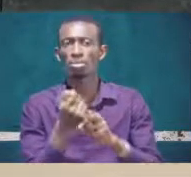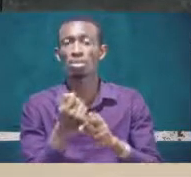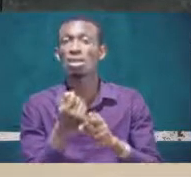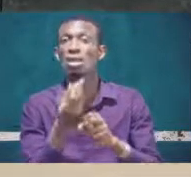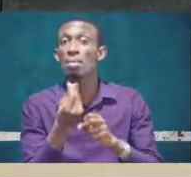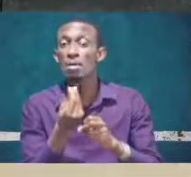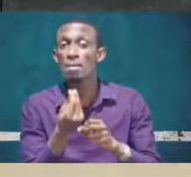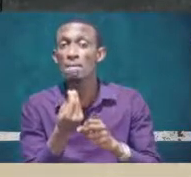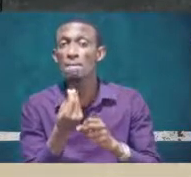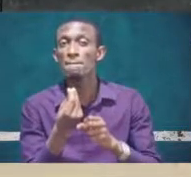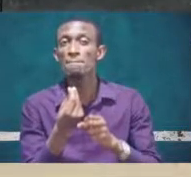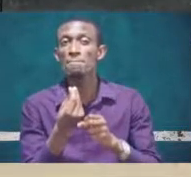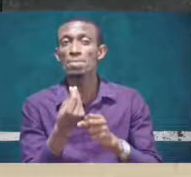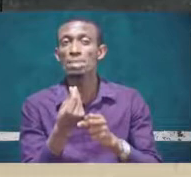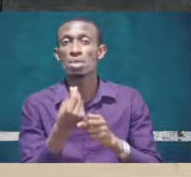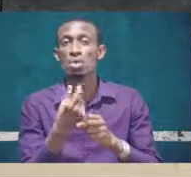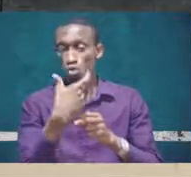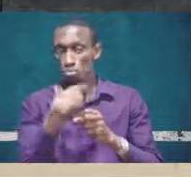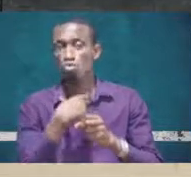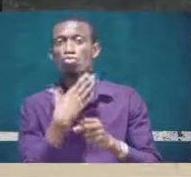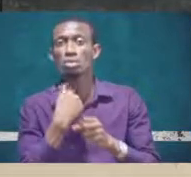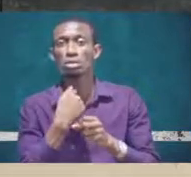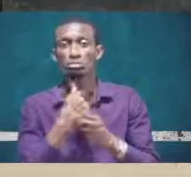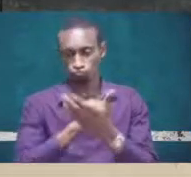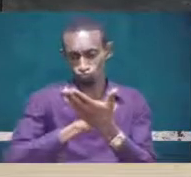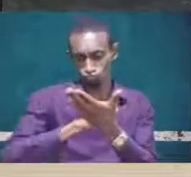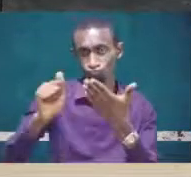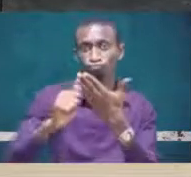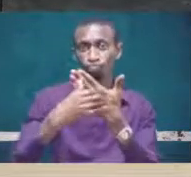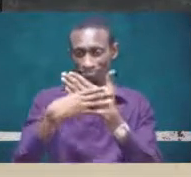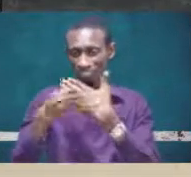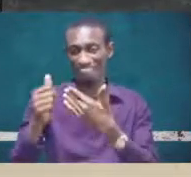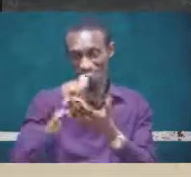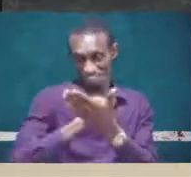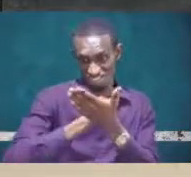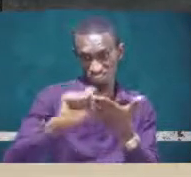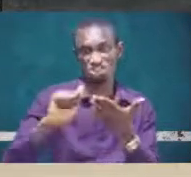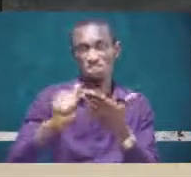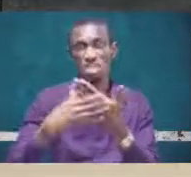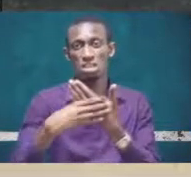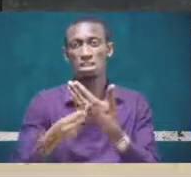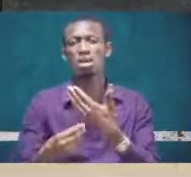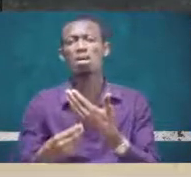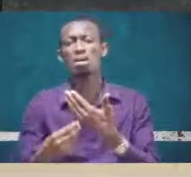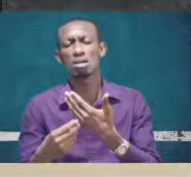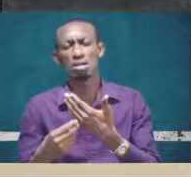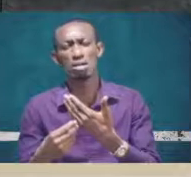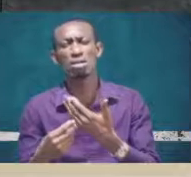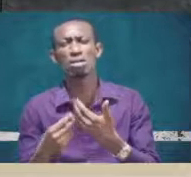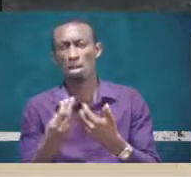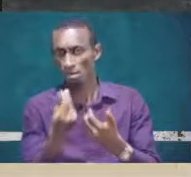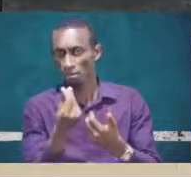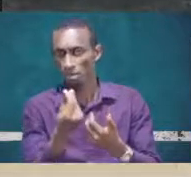Counterfeit means that is the intention of imitating. Counterfeit is to imitate